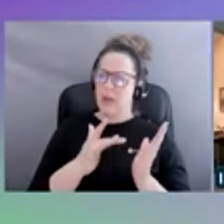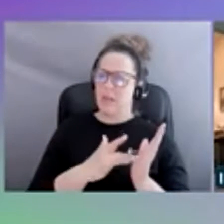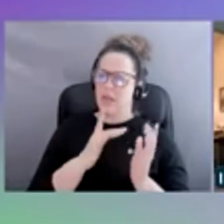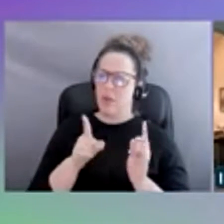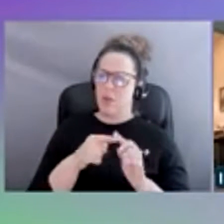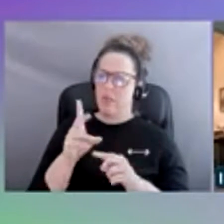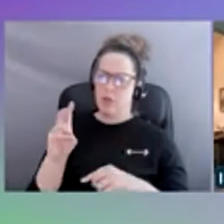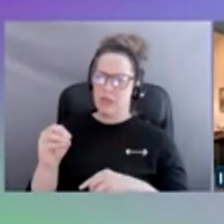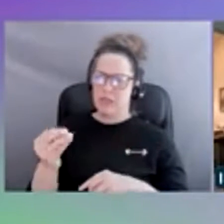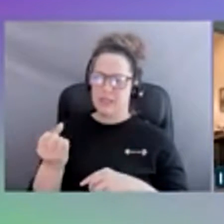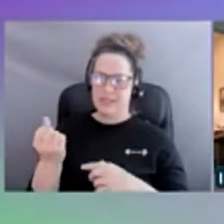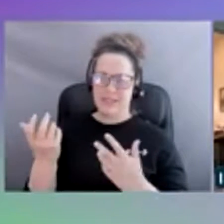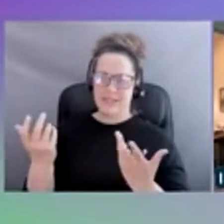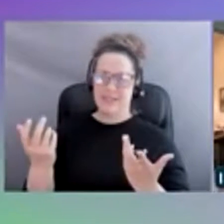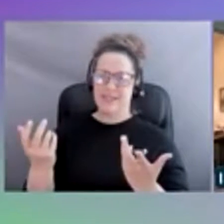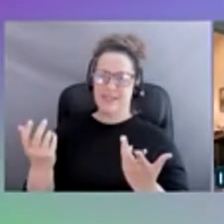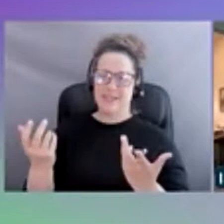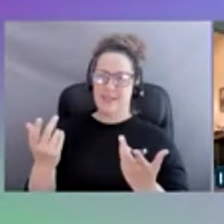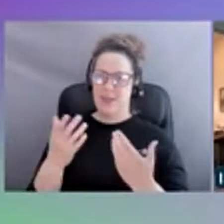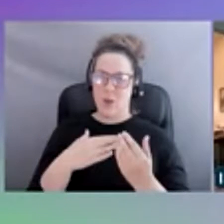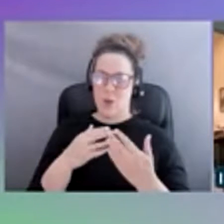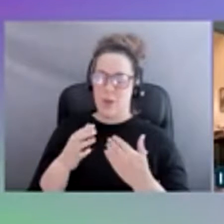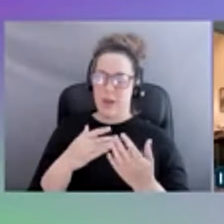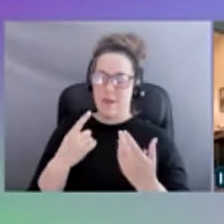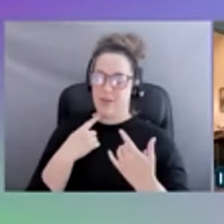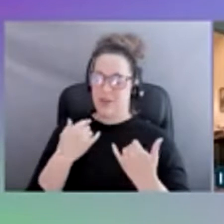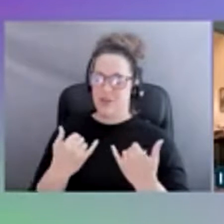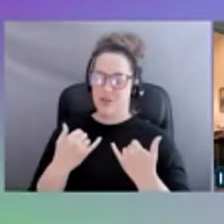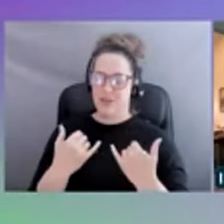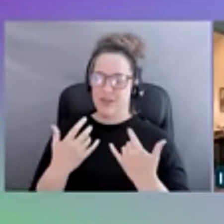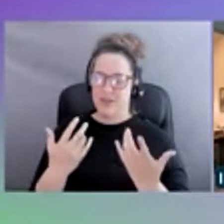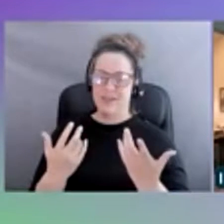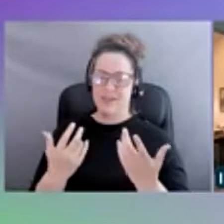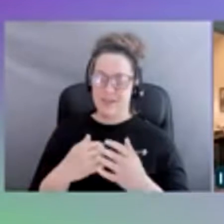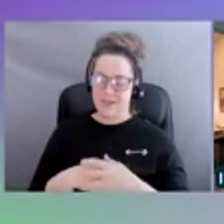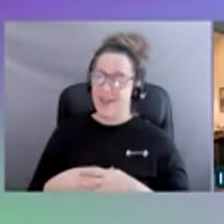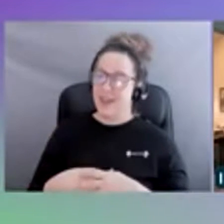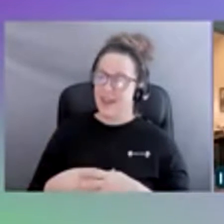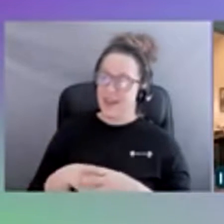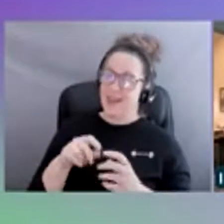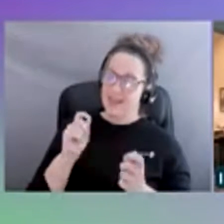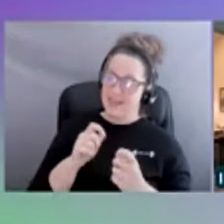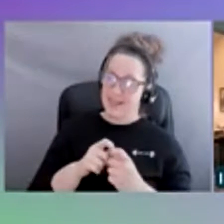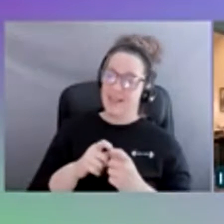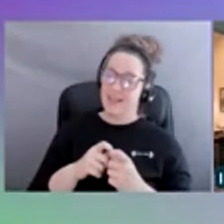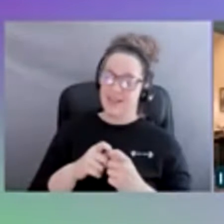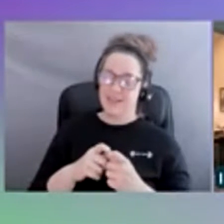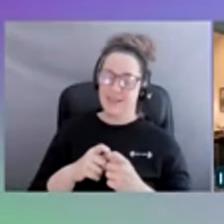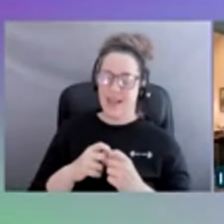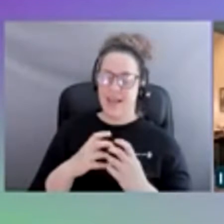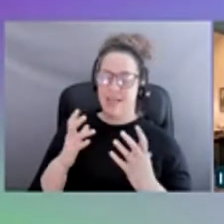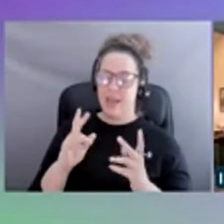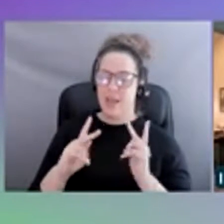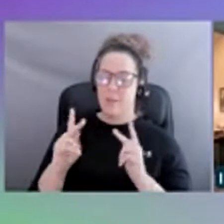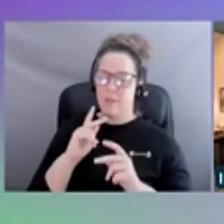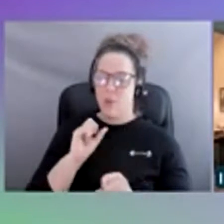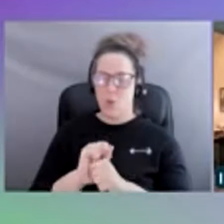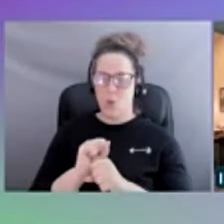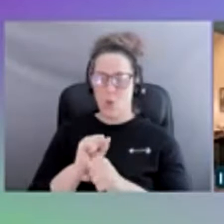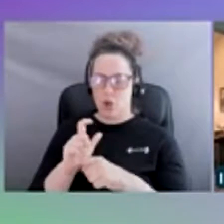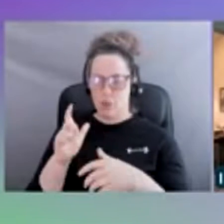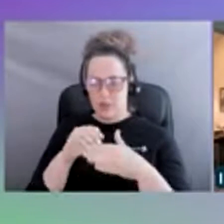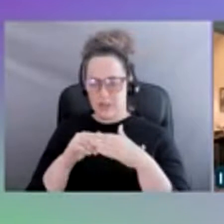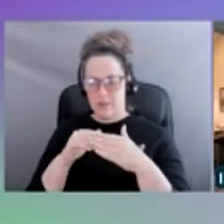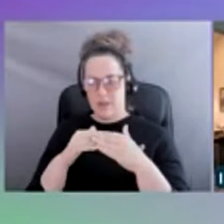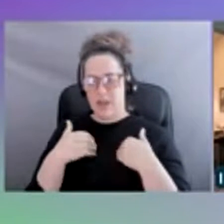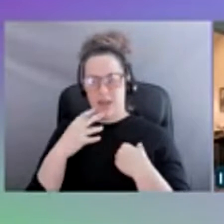they're 60 or, or whatever is current. Yeah, exactly. And of course. I think a lot of people that work in accessibility have